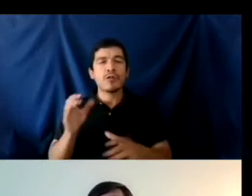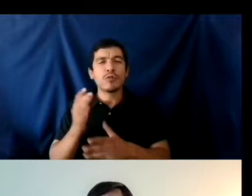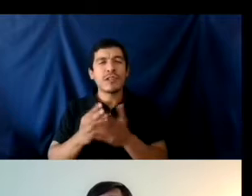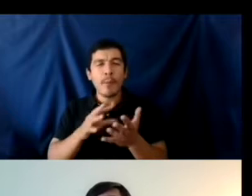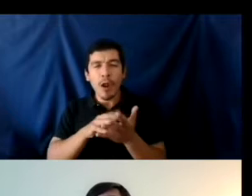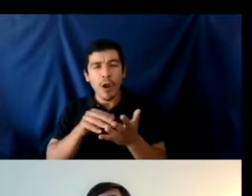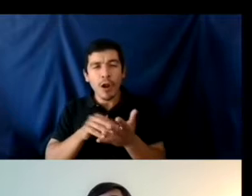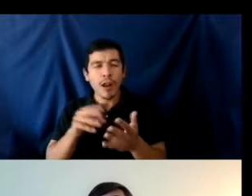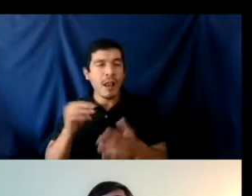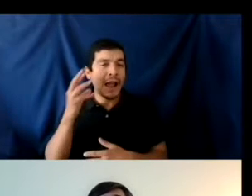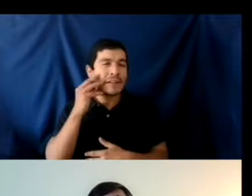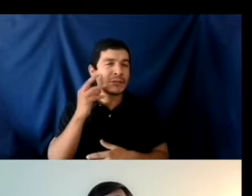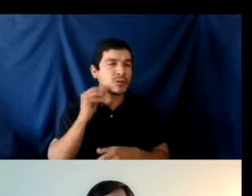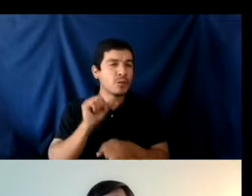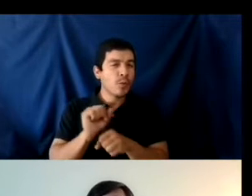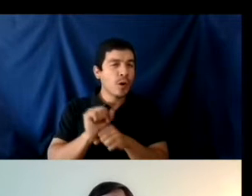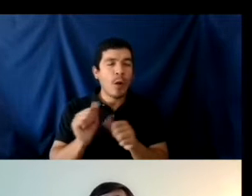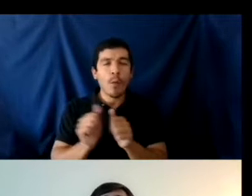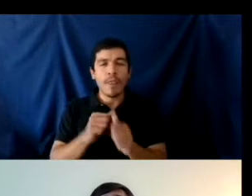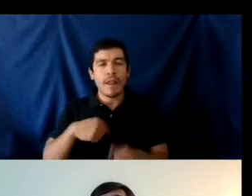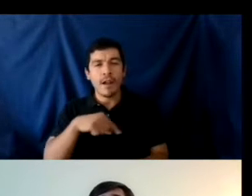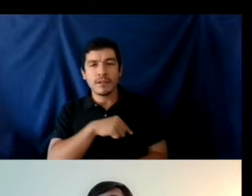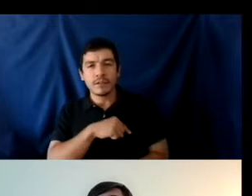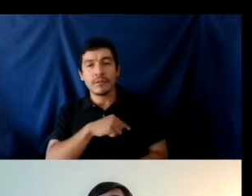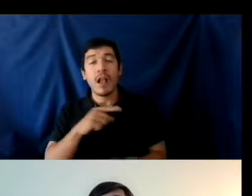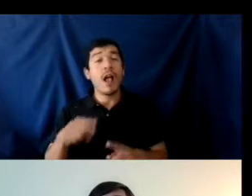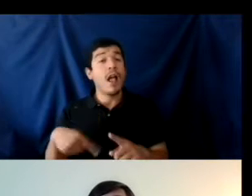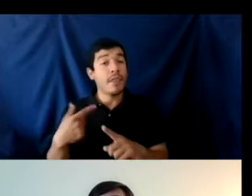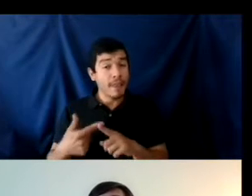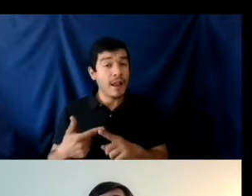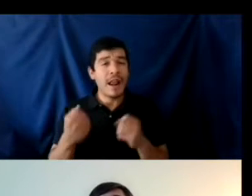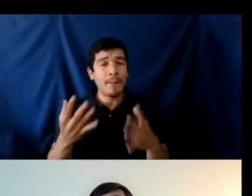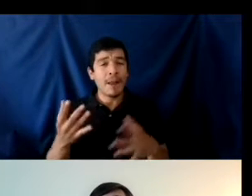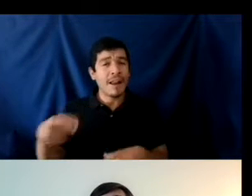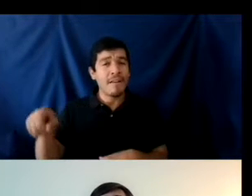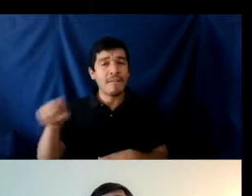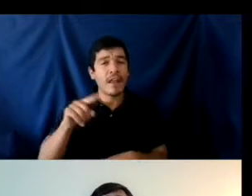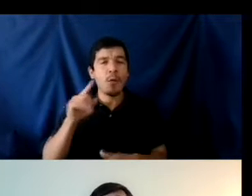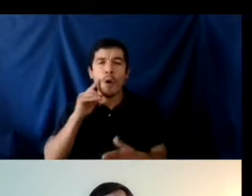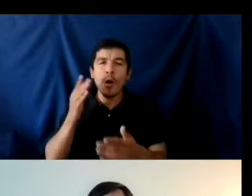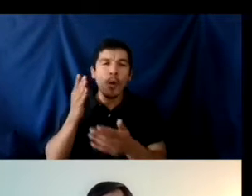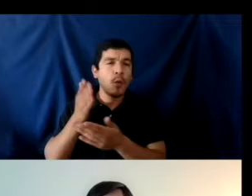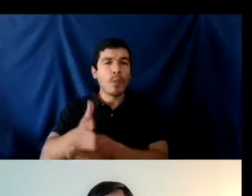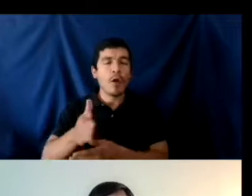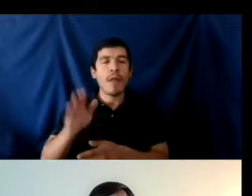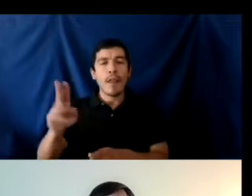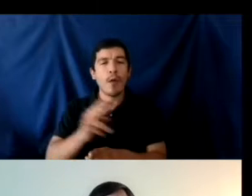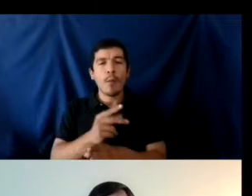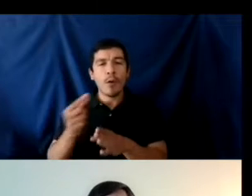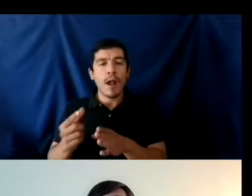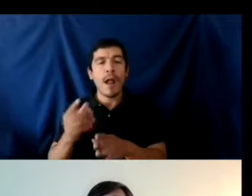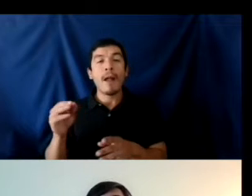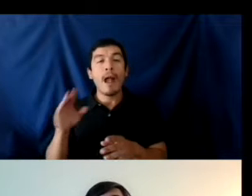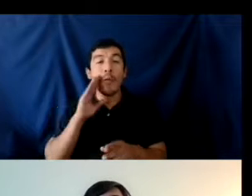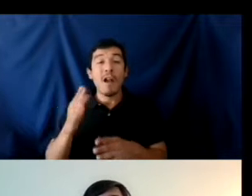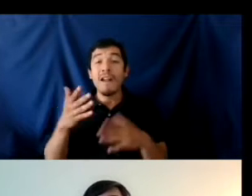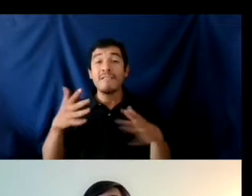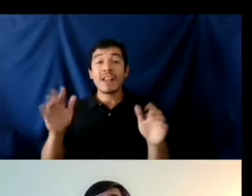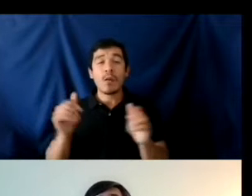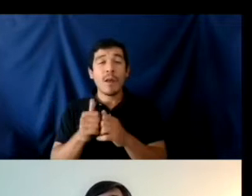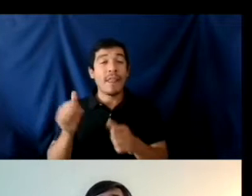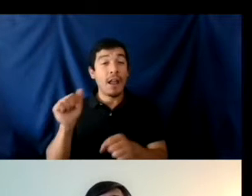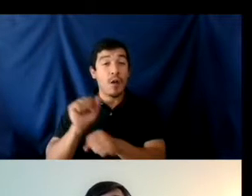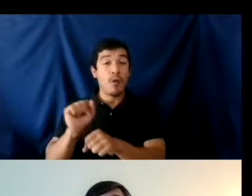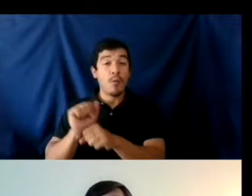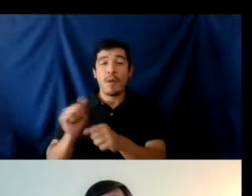and experiential learning working with us. And then many of them go through the program and will end up with an employer where